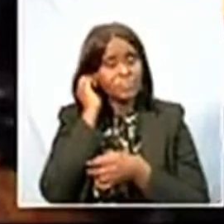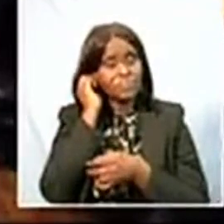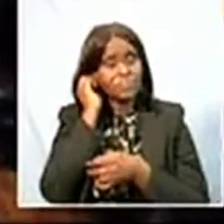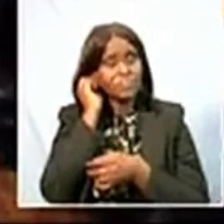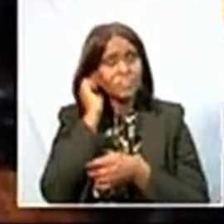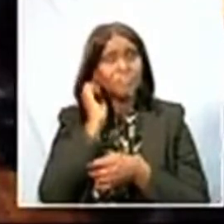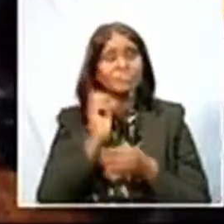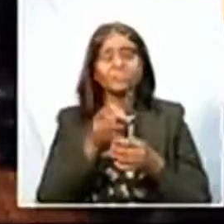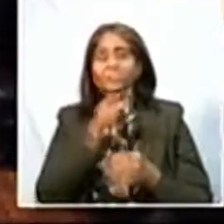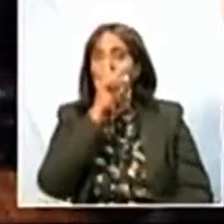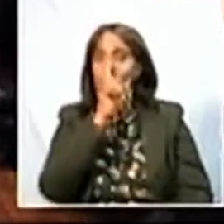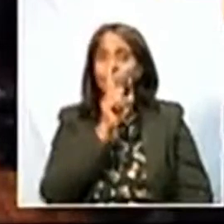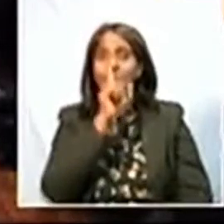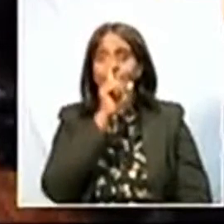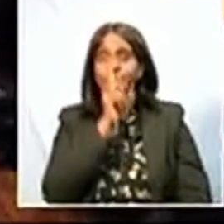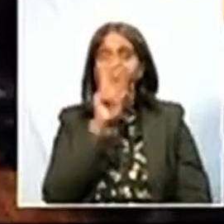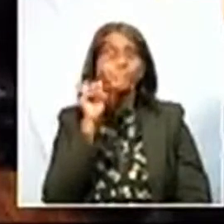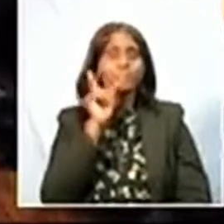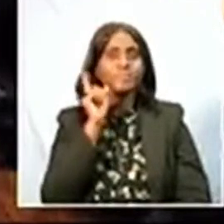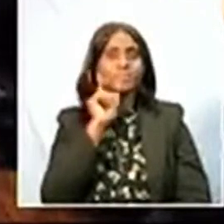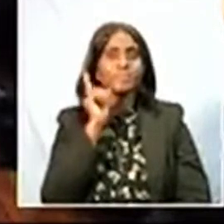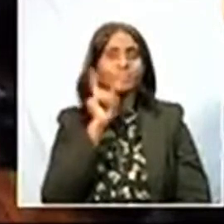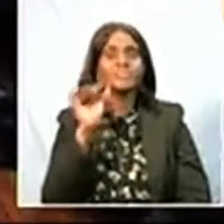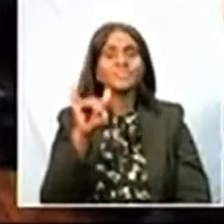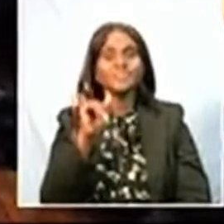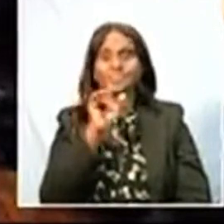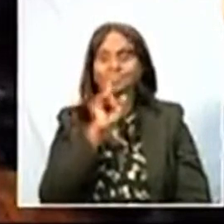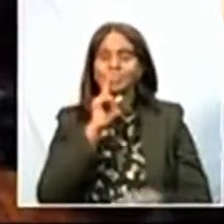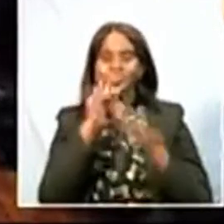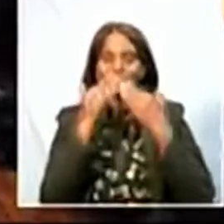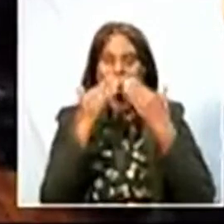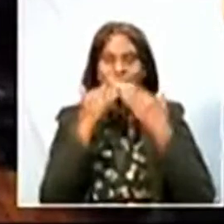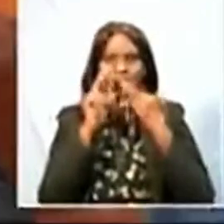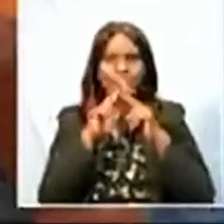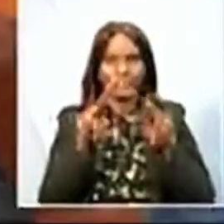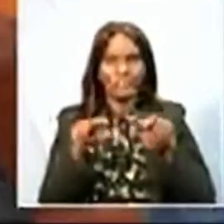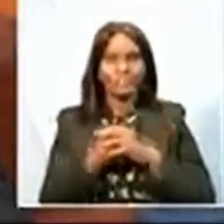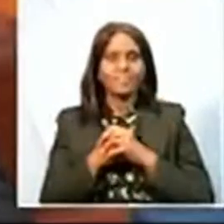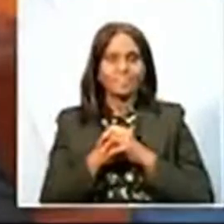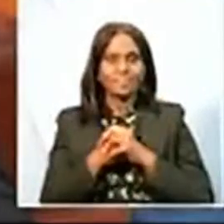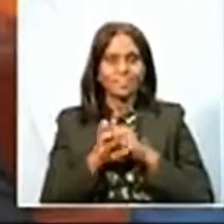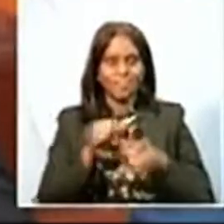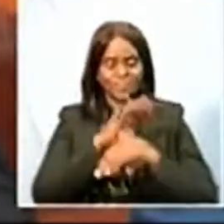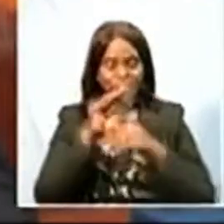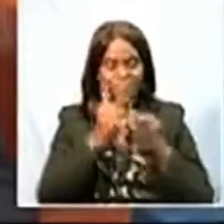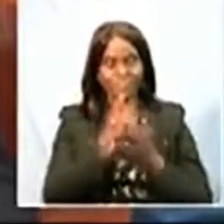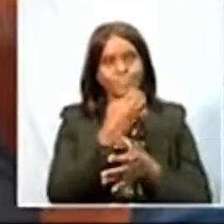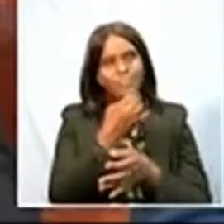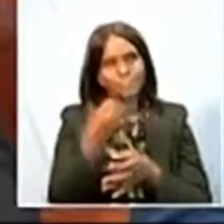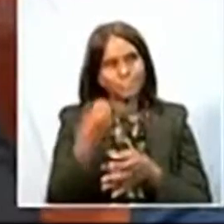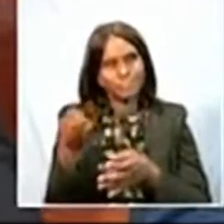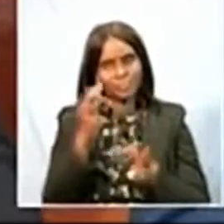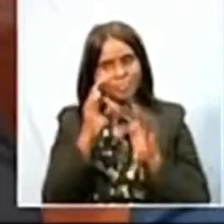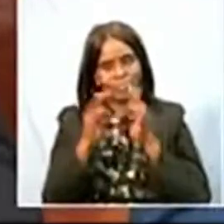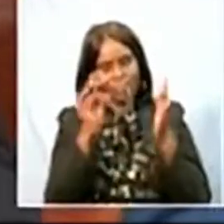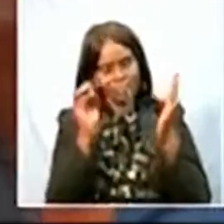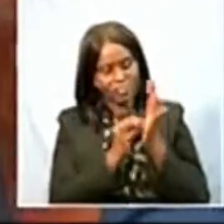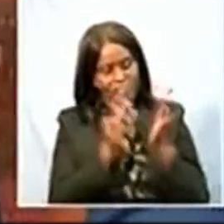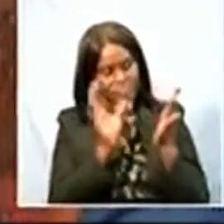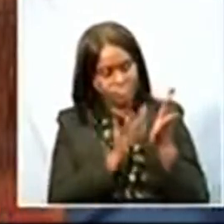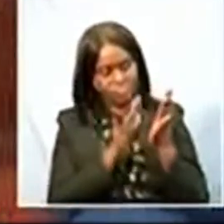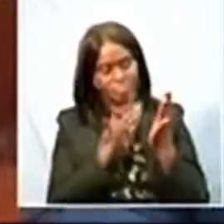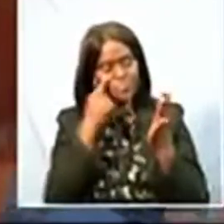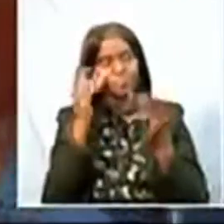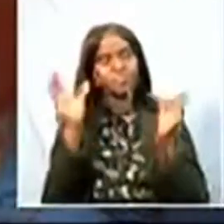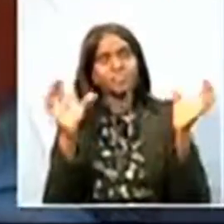You have been quiet. We want your attention. Yes, thank you, Chair. All the equipment, if they are labeled, particularly